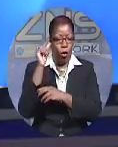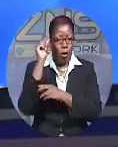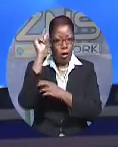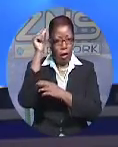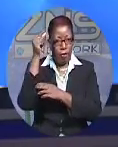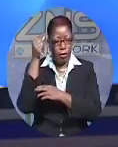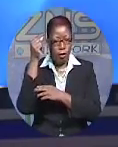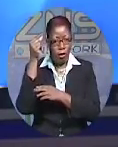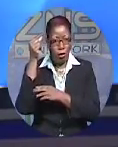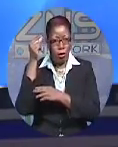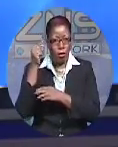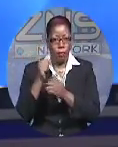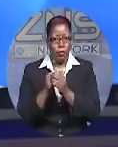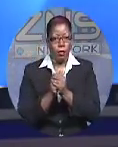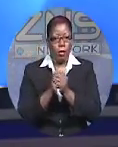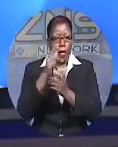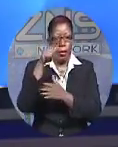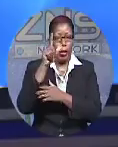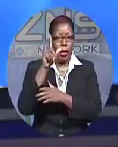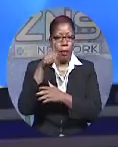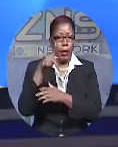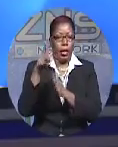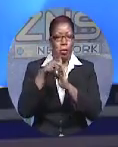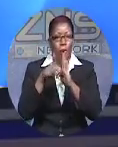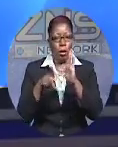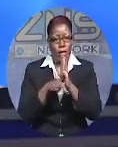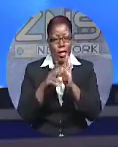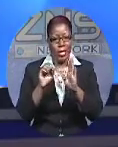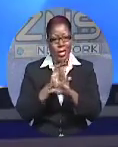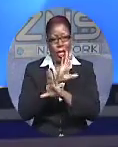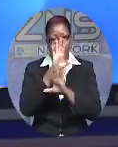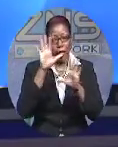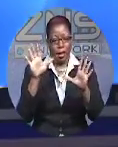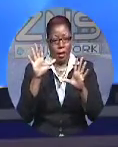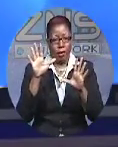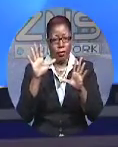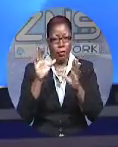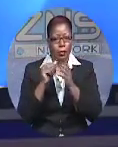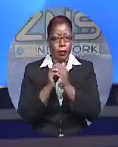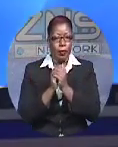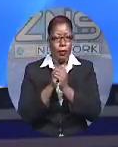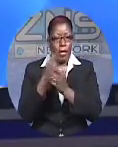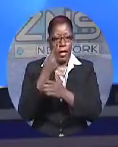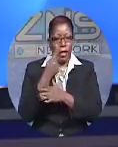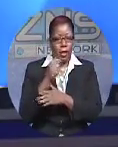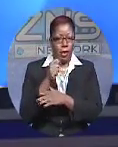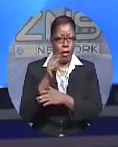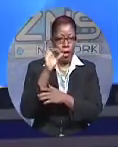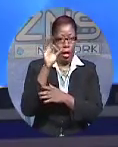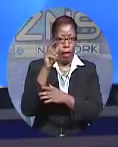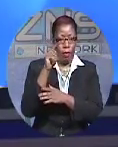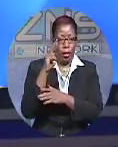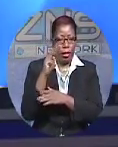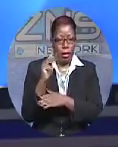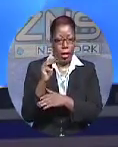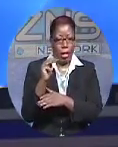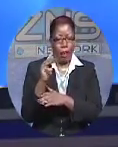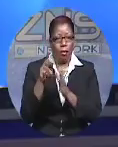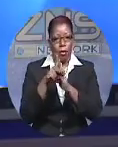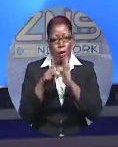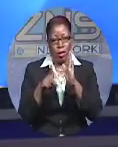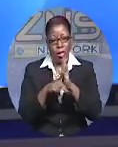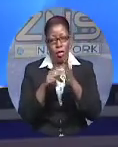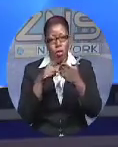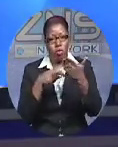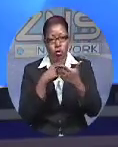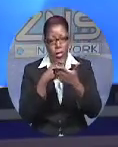to say that while the PLP government policy is clear, progressive and inclusive, the FNM's energy policy was to criticize